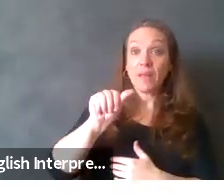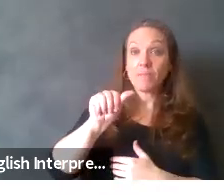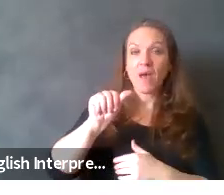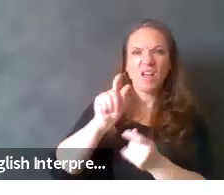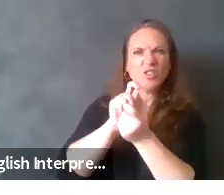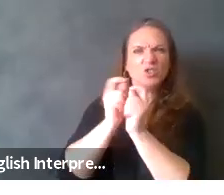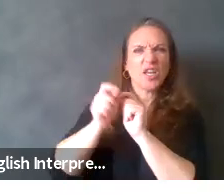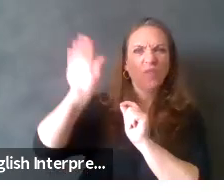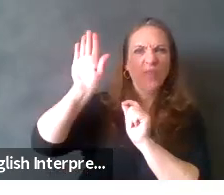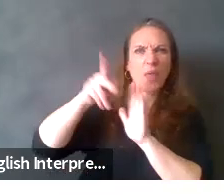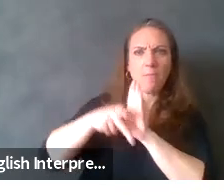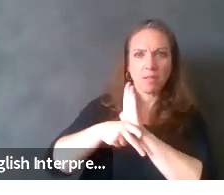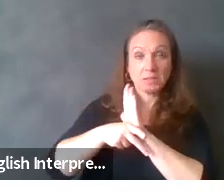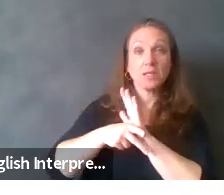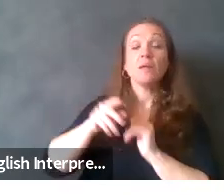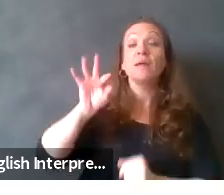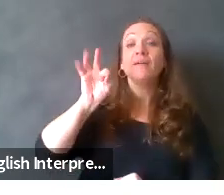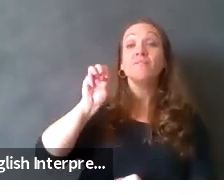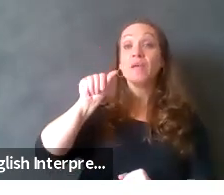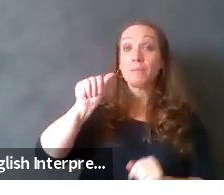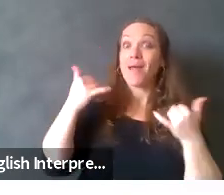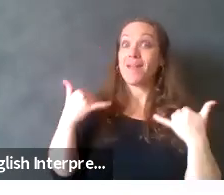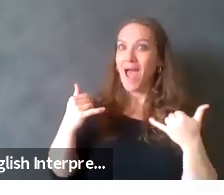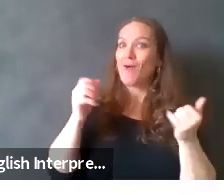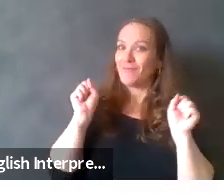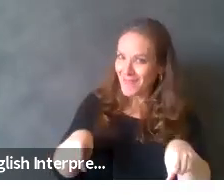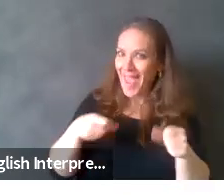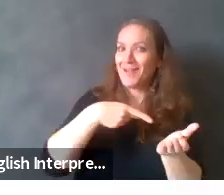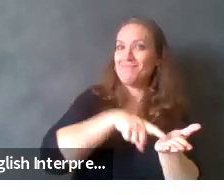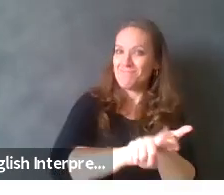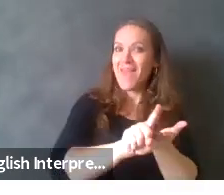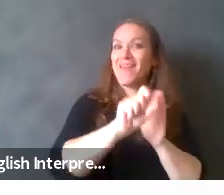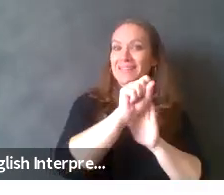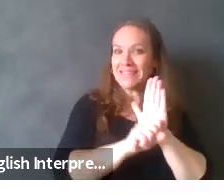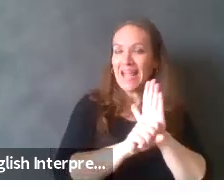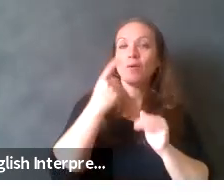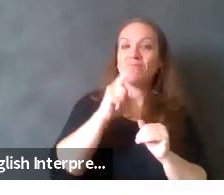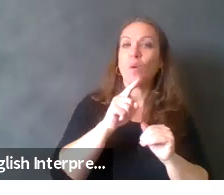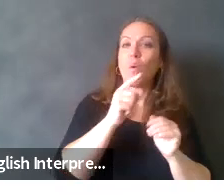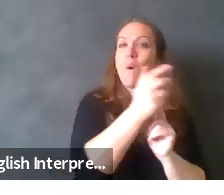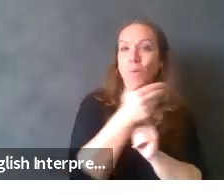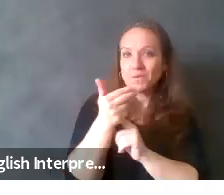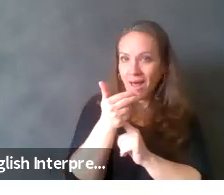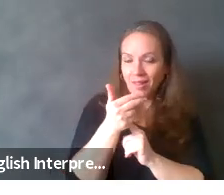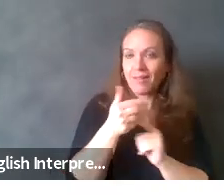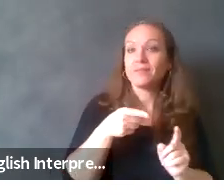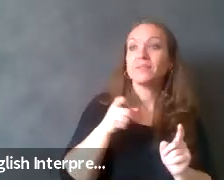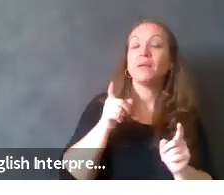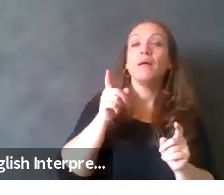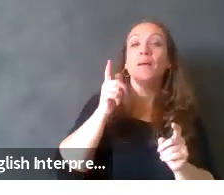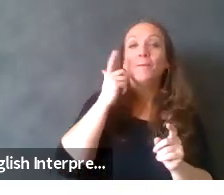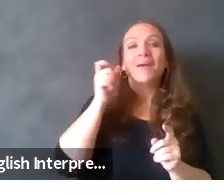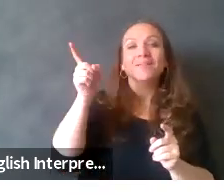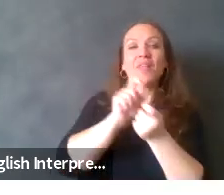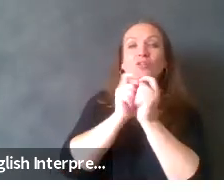reimburse a state for non-congregate sheltering costs by their change in this